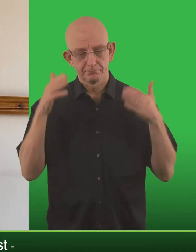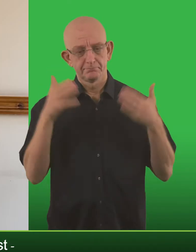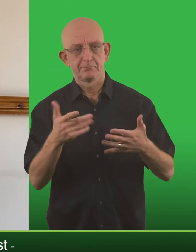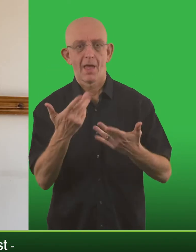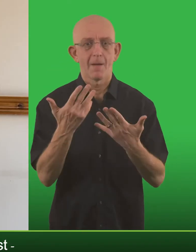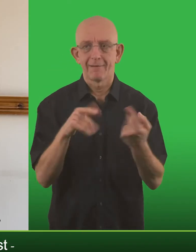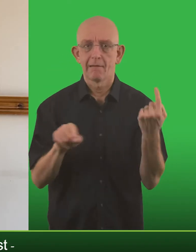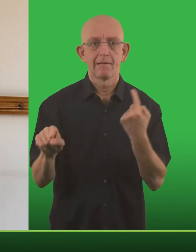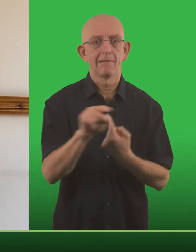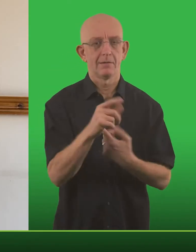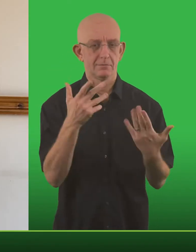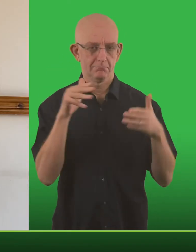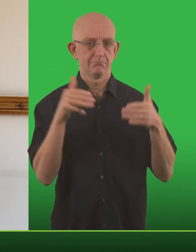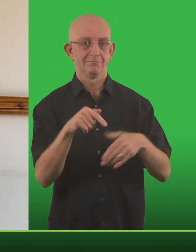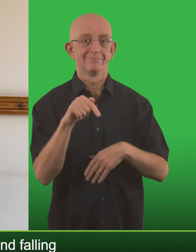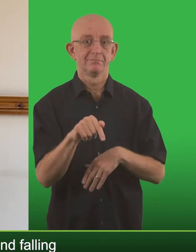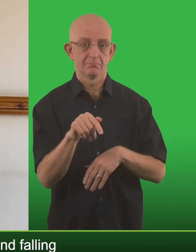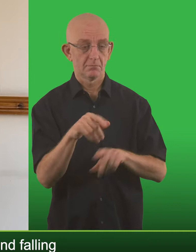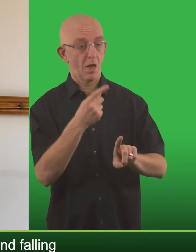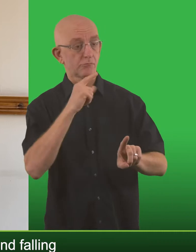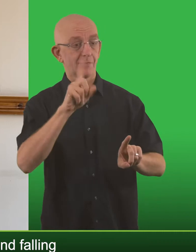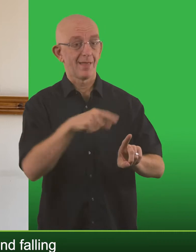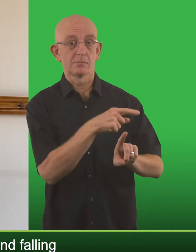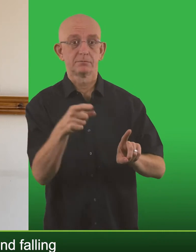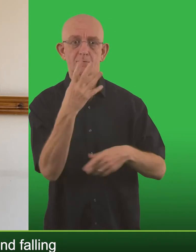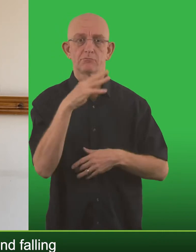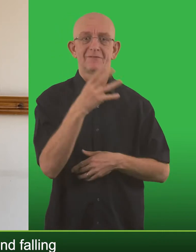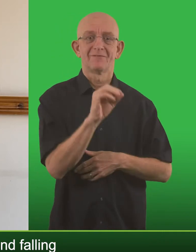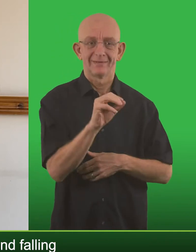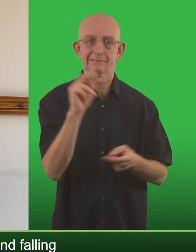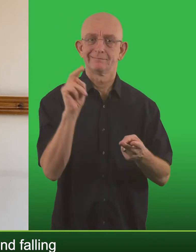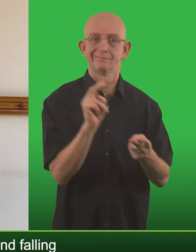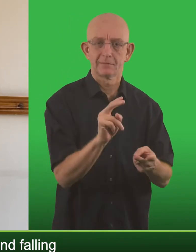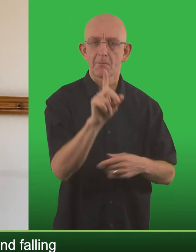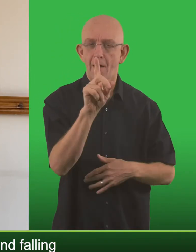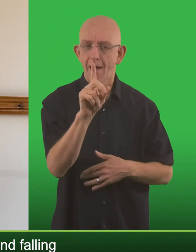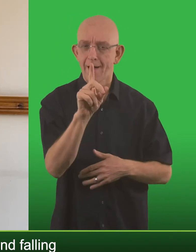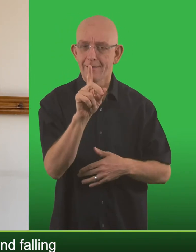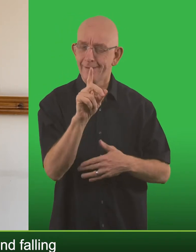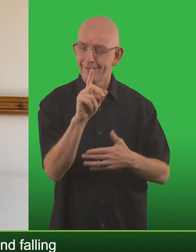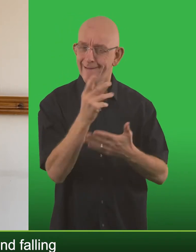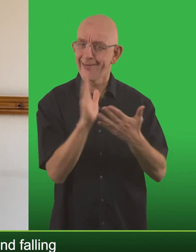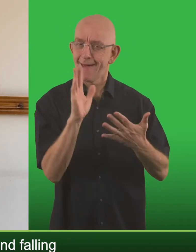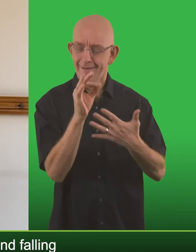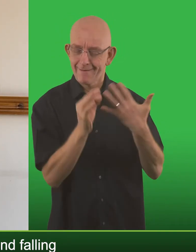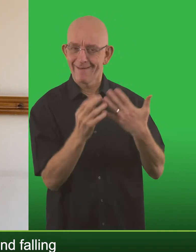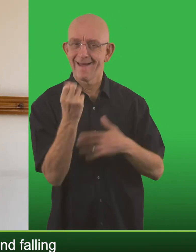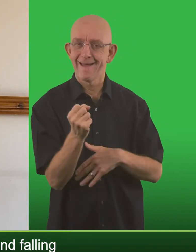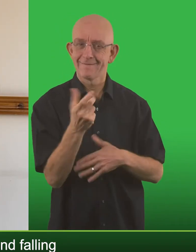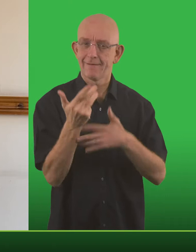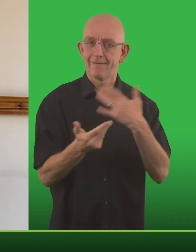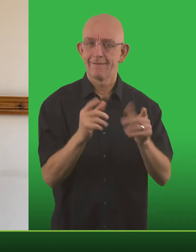So case rates first, about 450 to 400,000 and falling with some significant caveats on